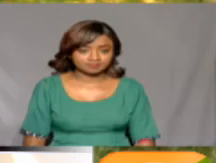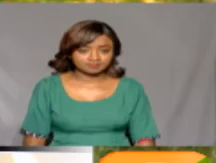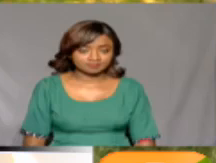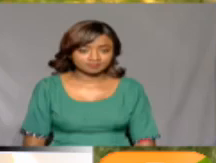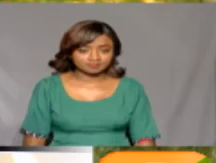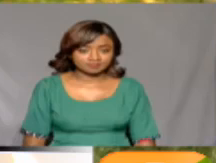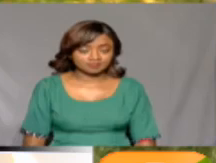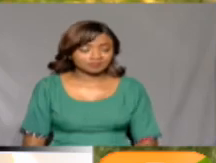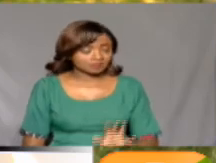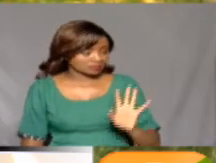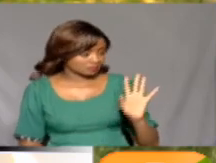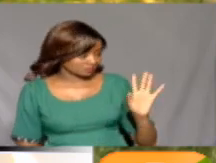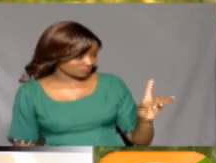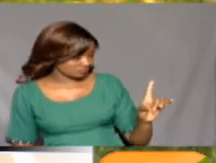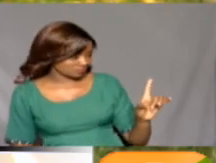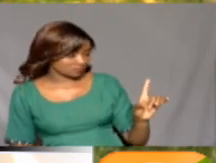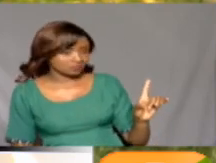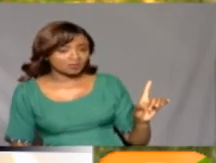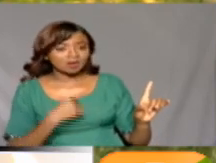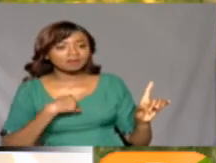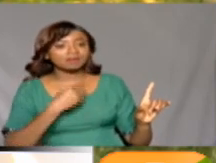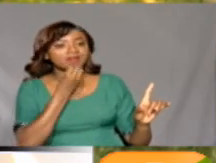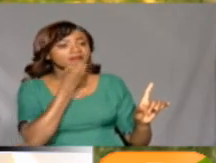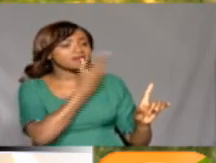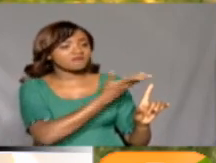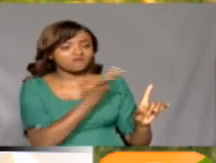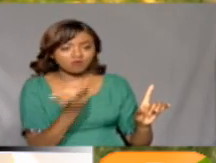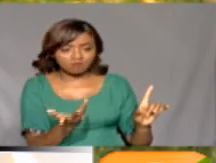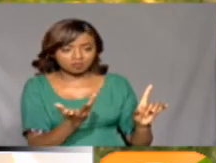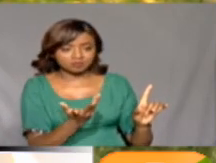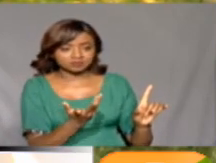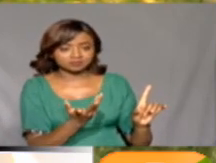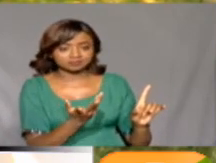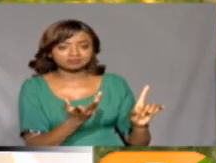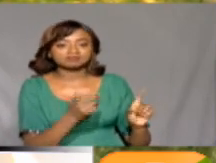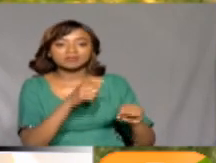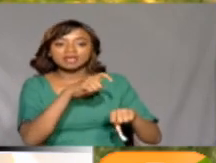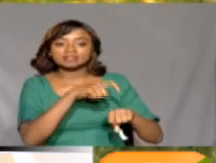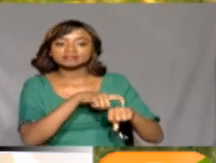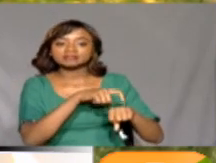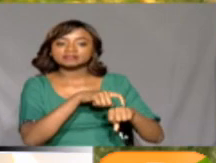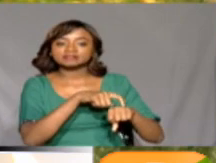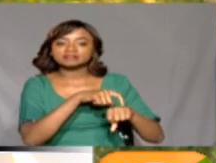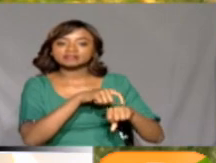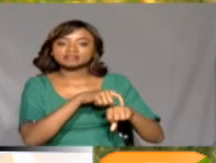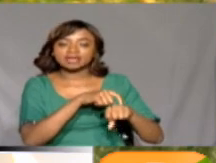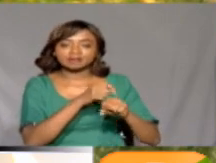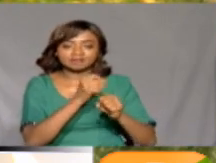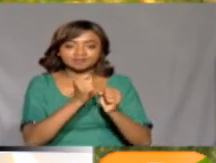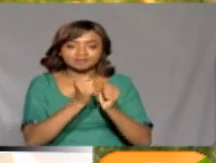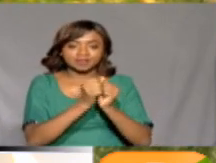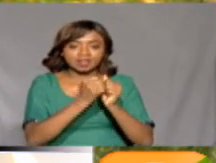For your information, mm-hmm. by the time of